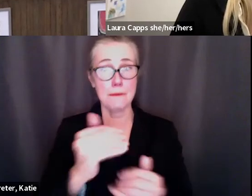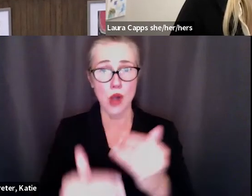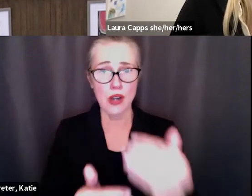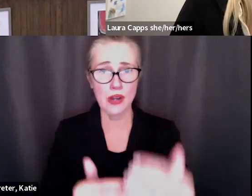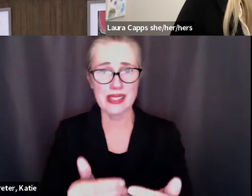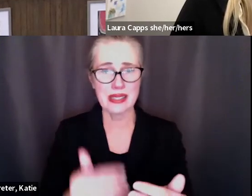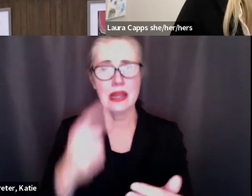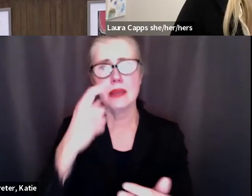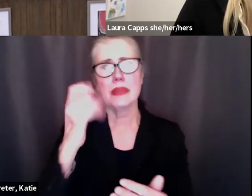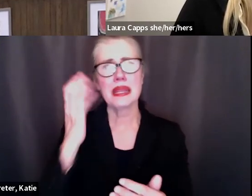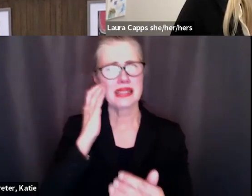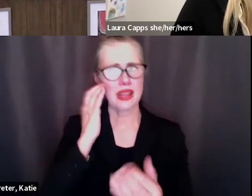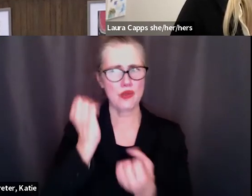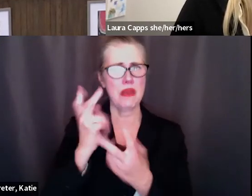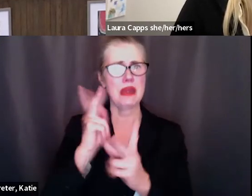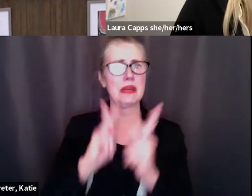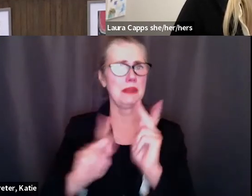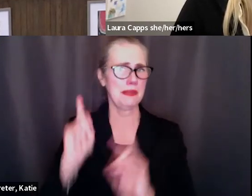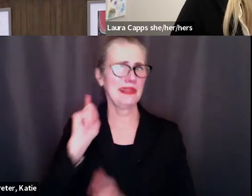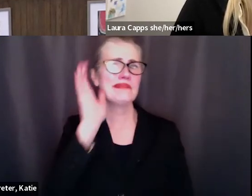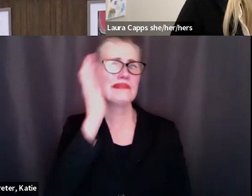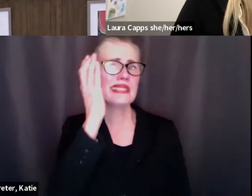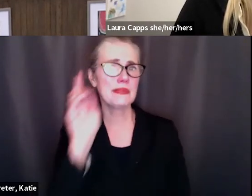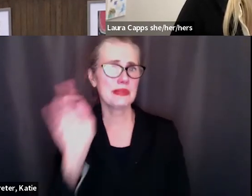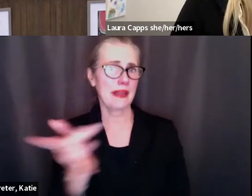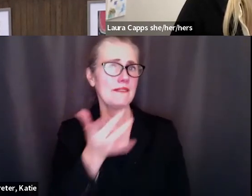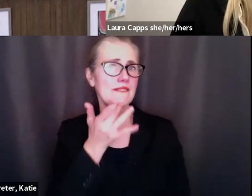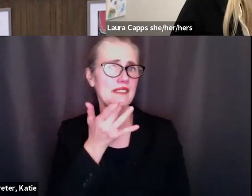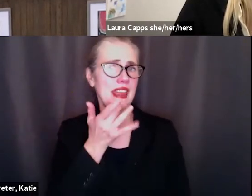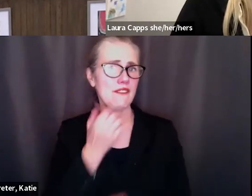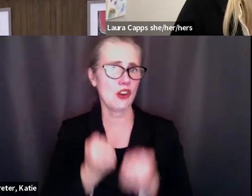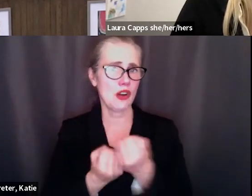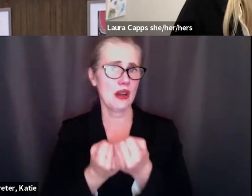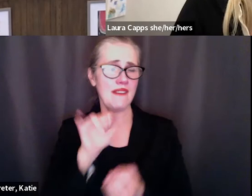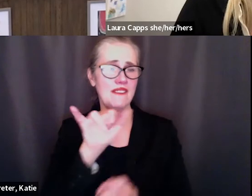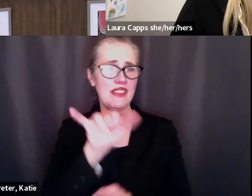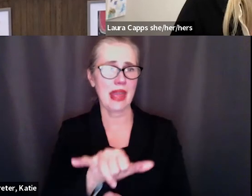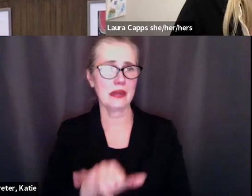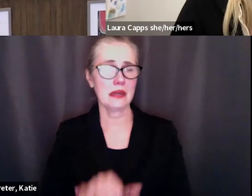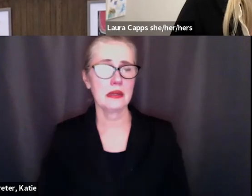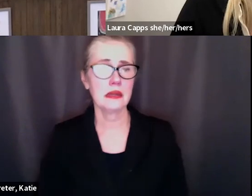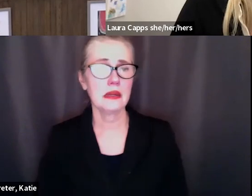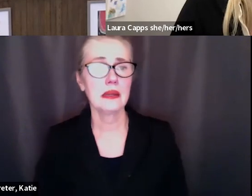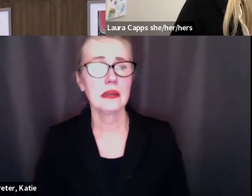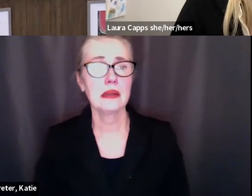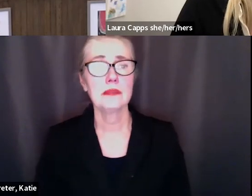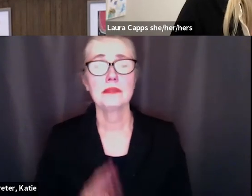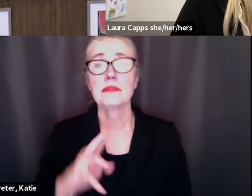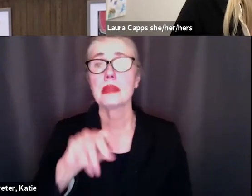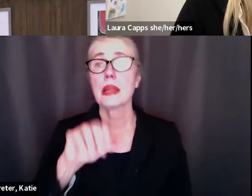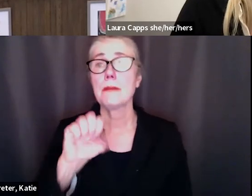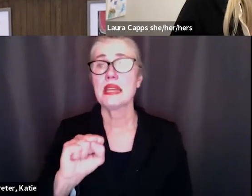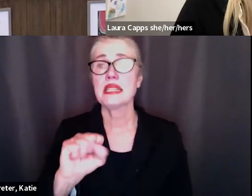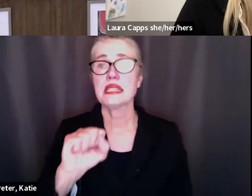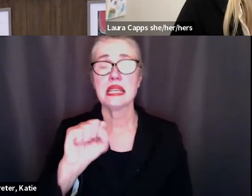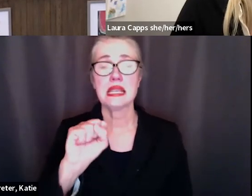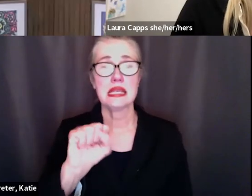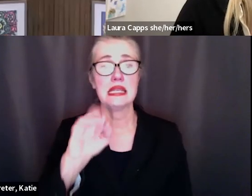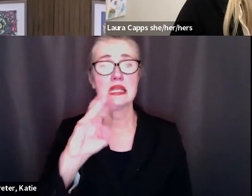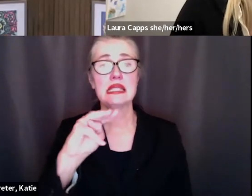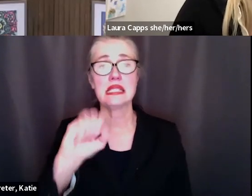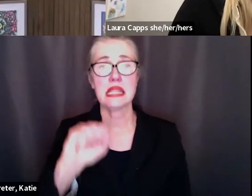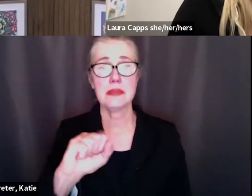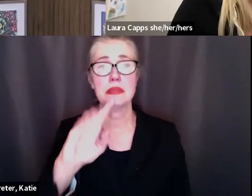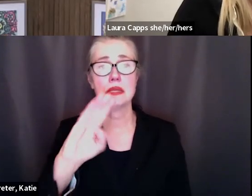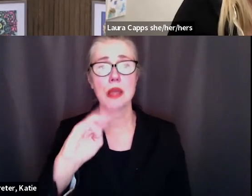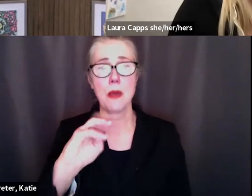people are in favor of it i i could just say just in terms of this as i was kind of separating what we have here so i